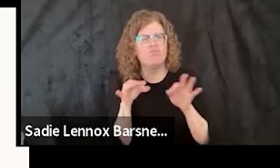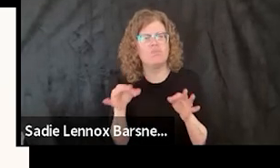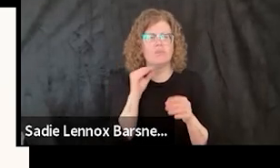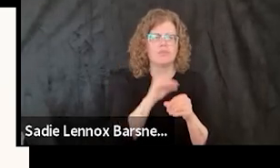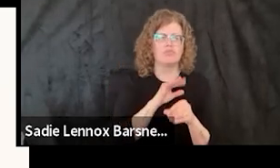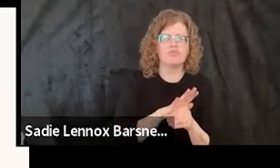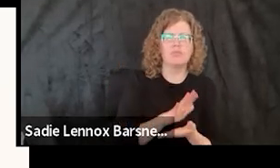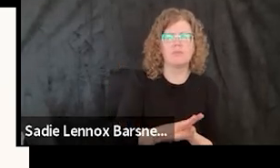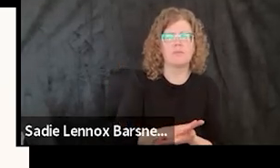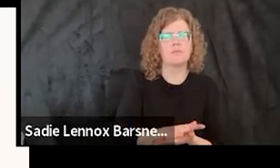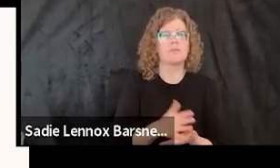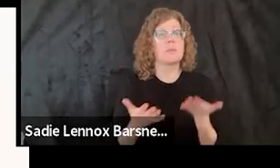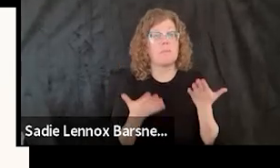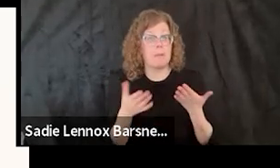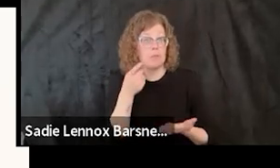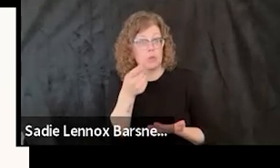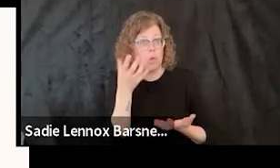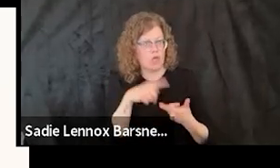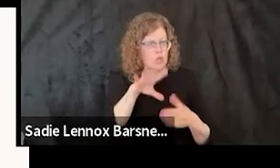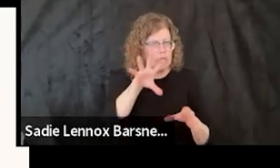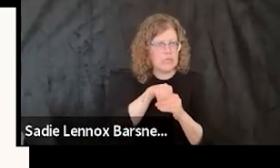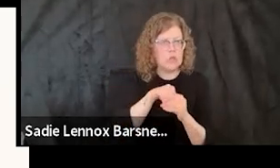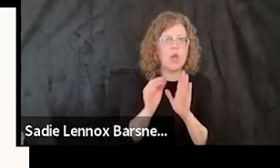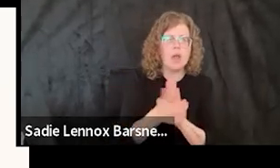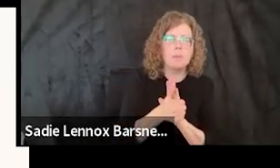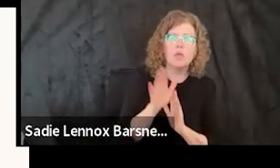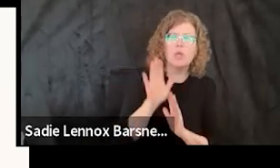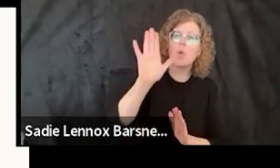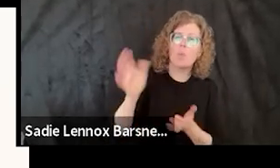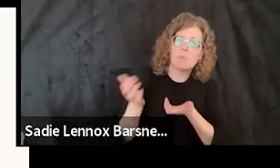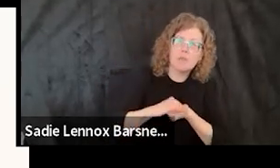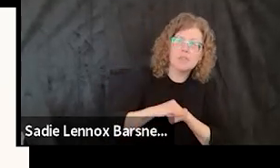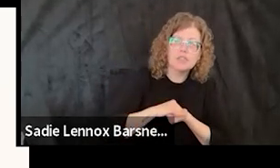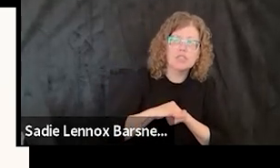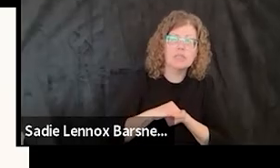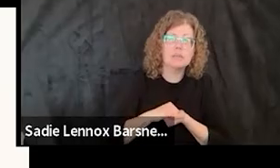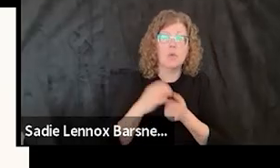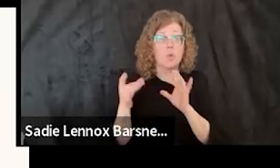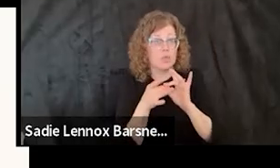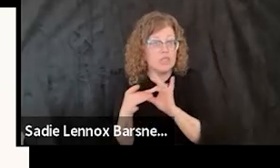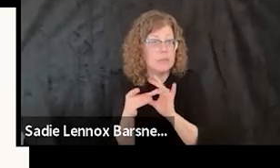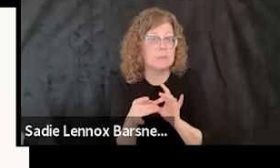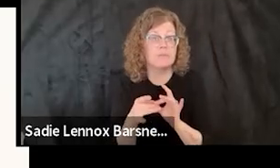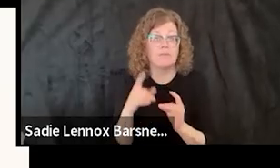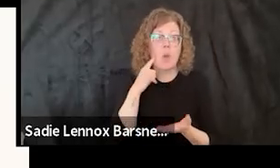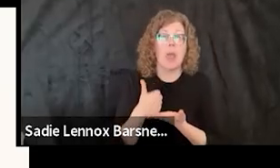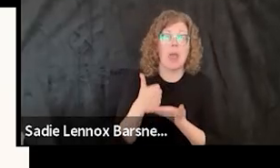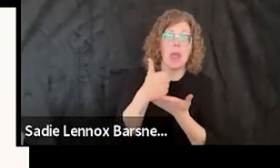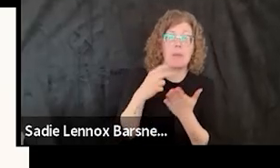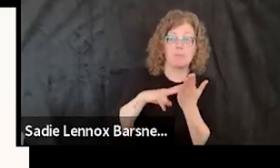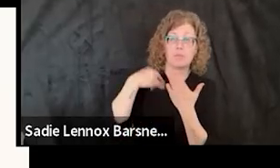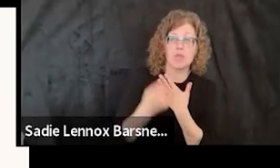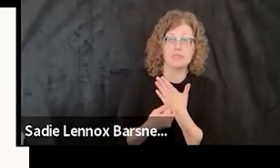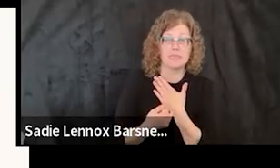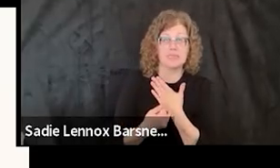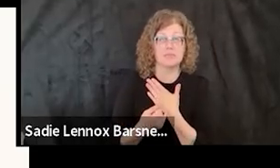also include things that demonstrate the partnerships or relationships you have that are related to the project, whether it be the